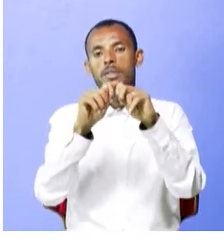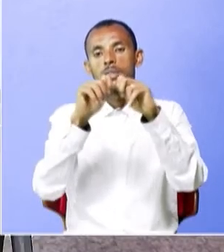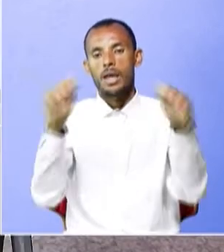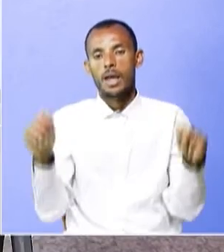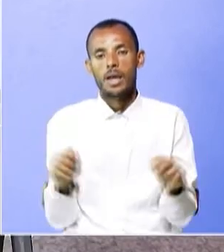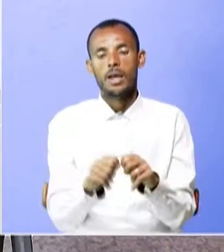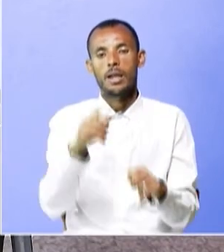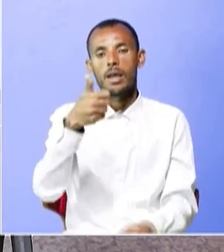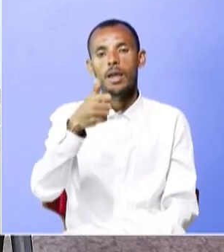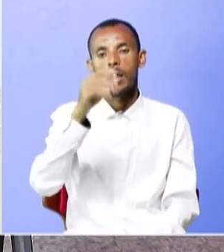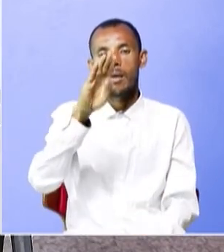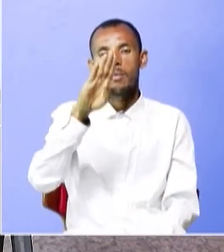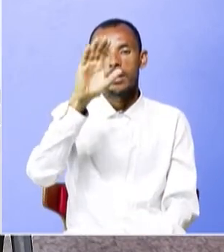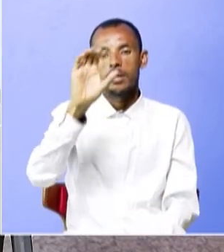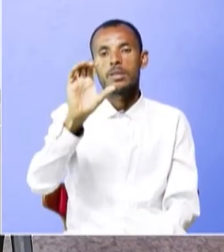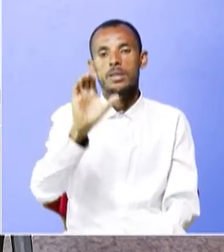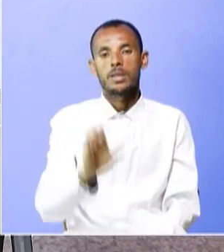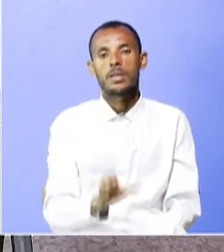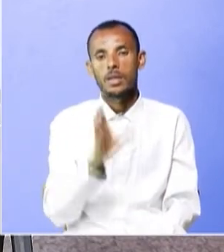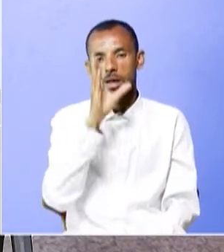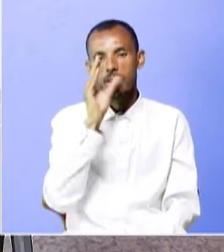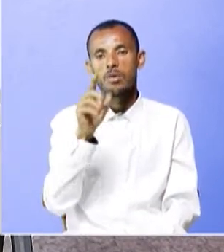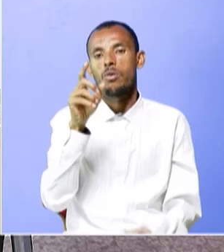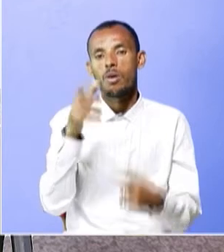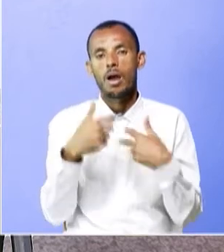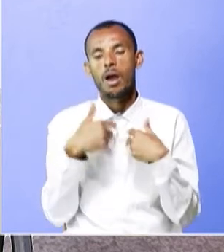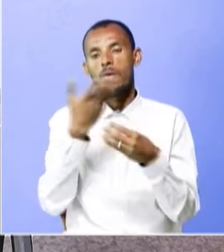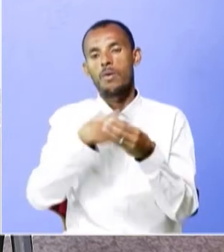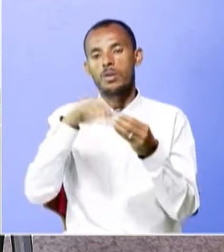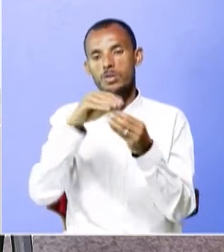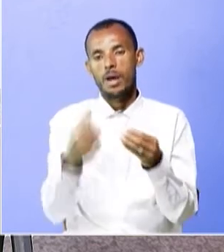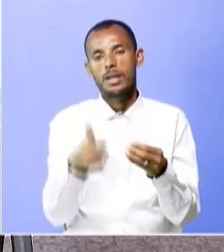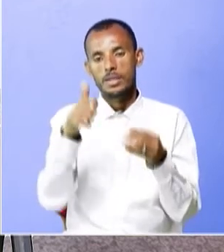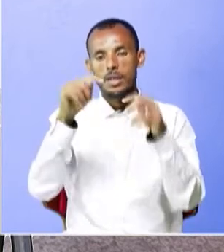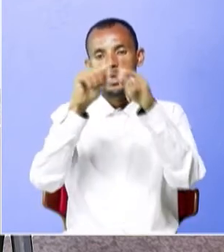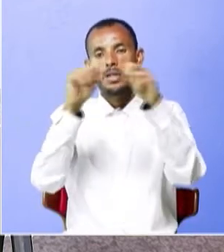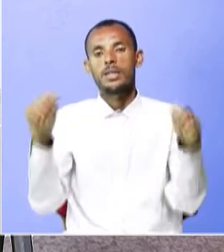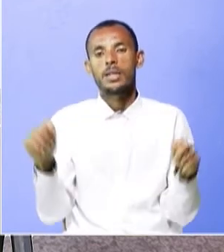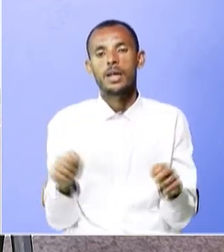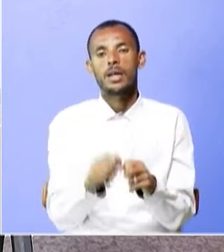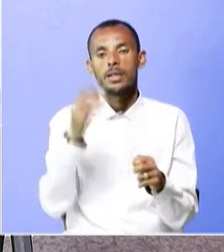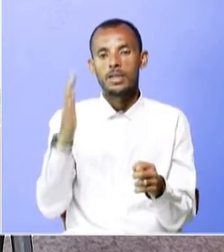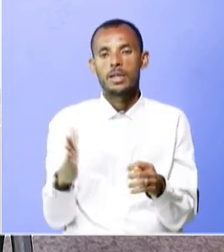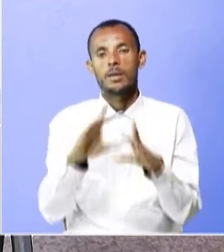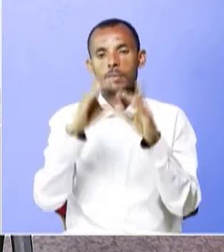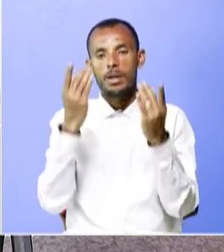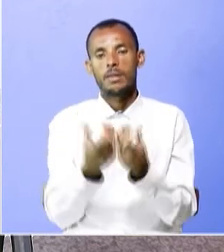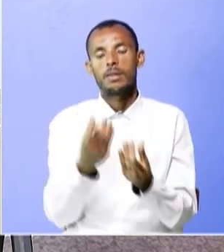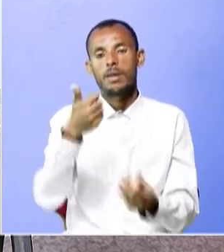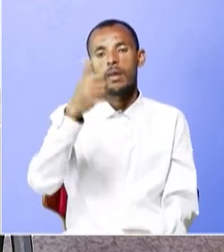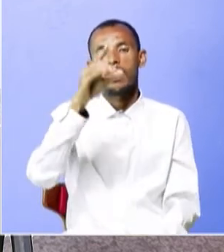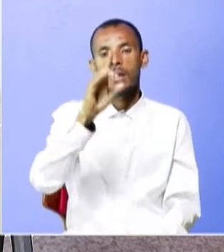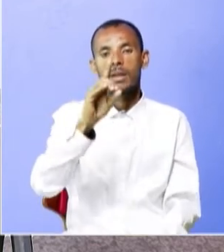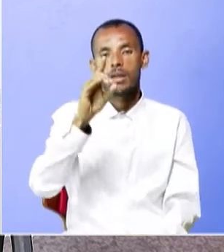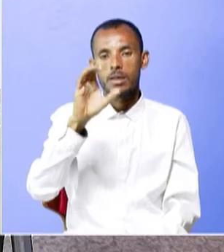Okay, I take this part, and you have also another triangle on the side part, ADC.